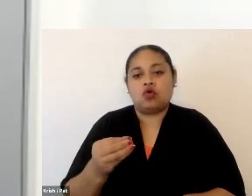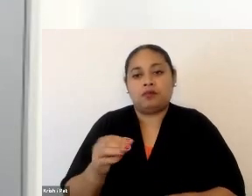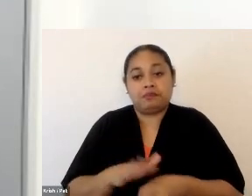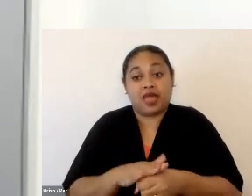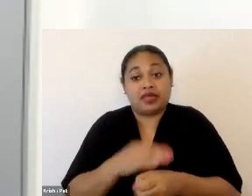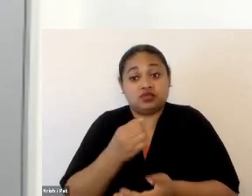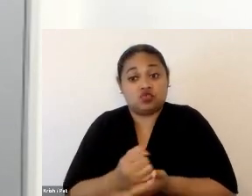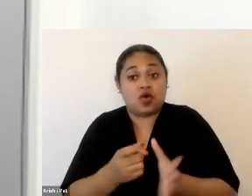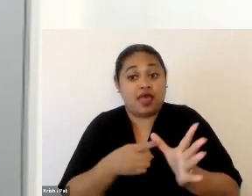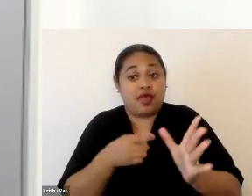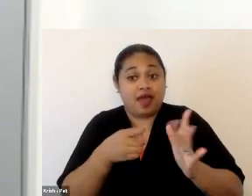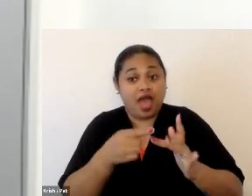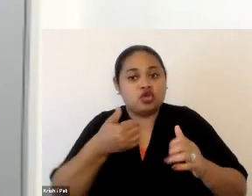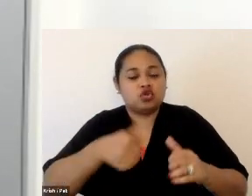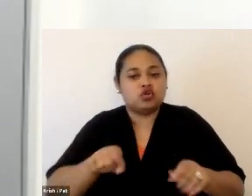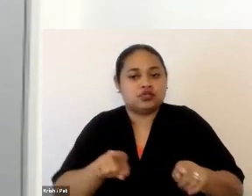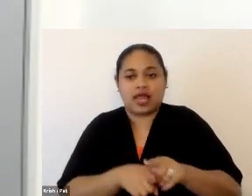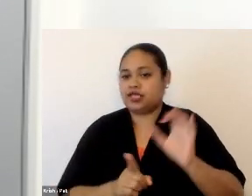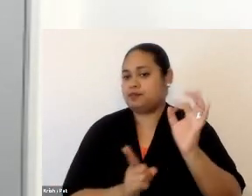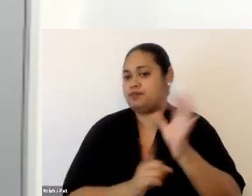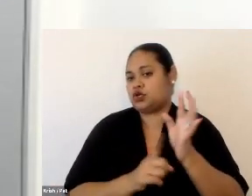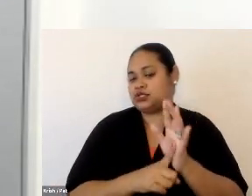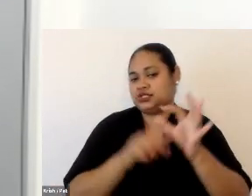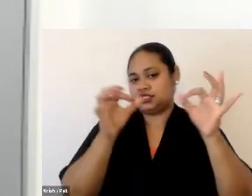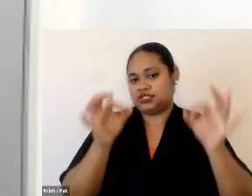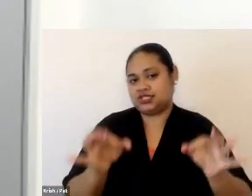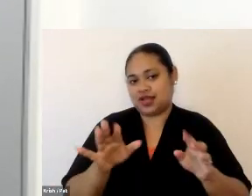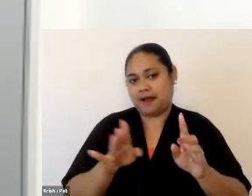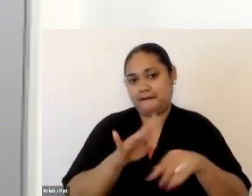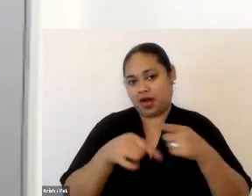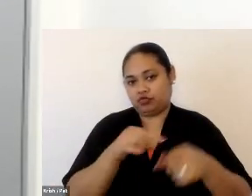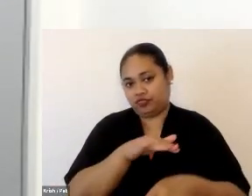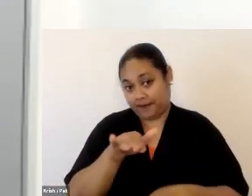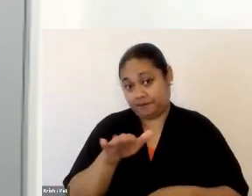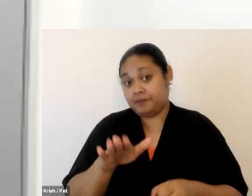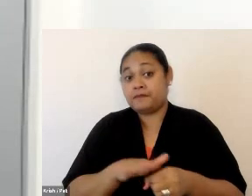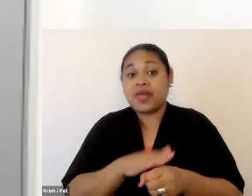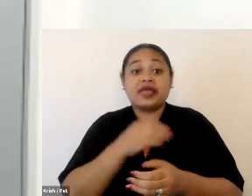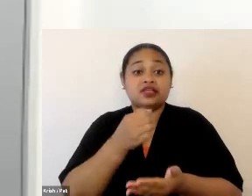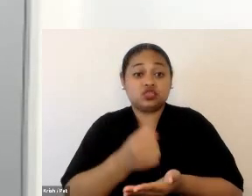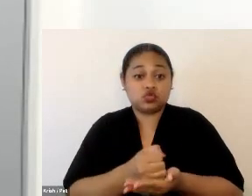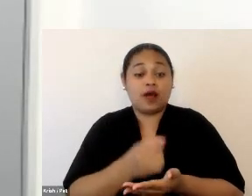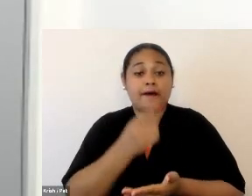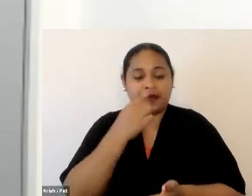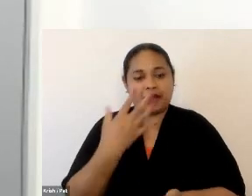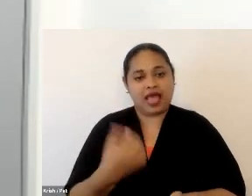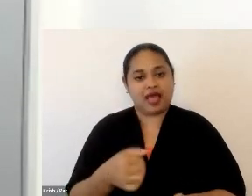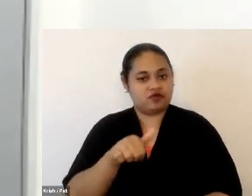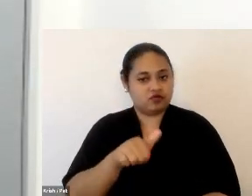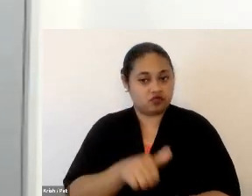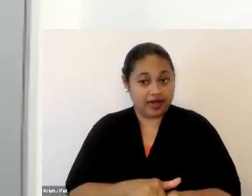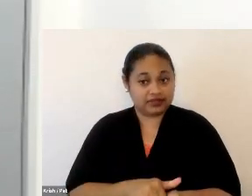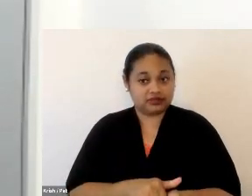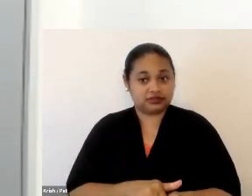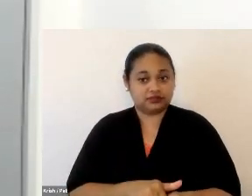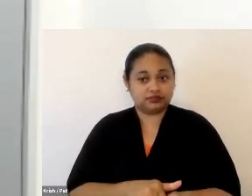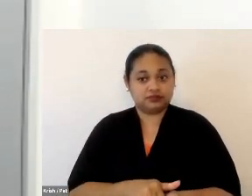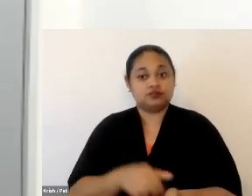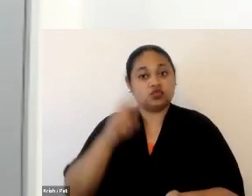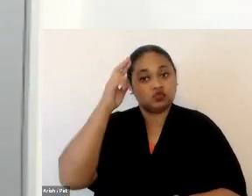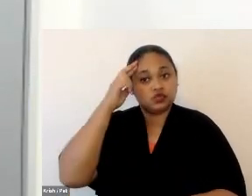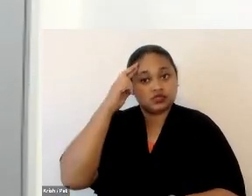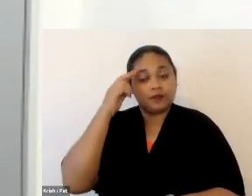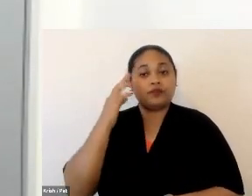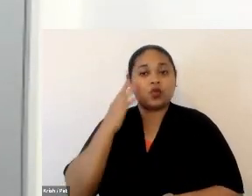in a significant decision about them, and making sure that people have a right to reasons when AI